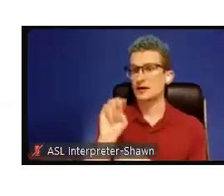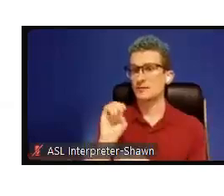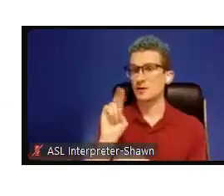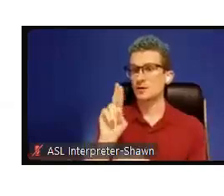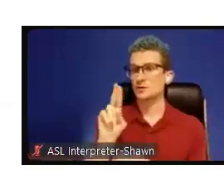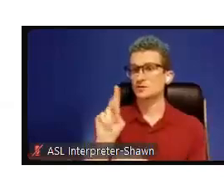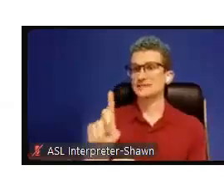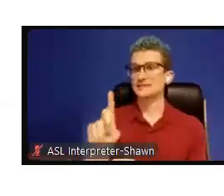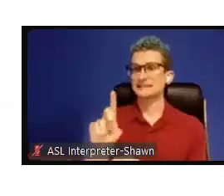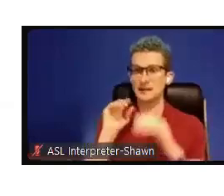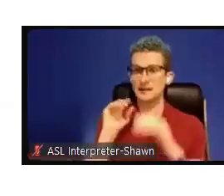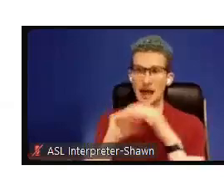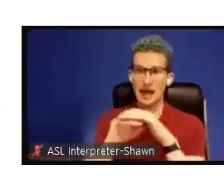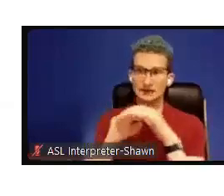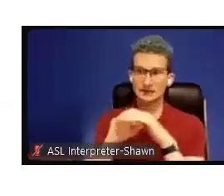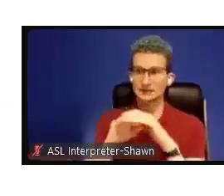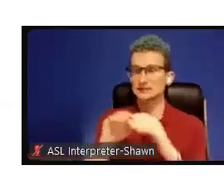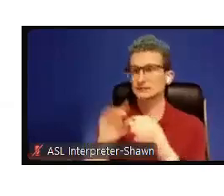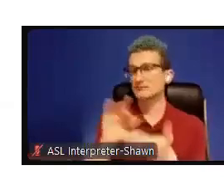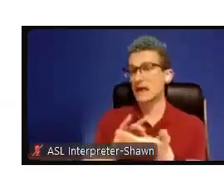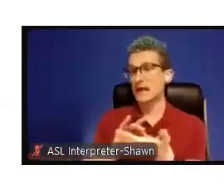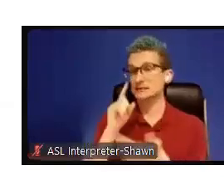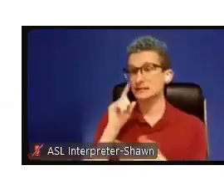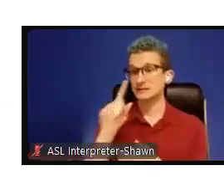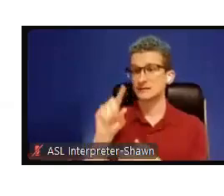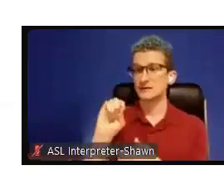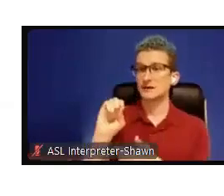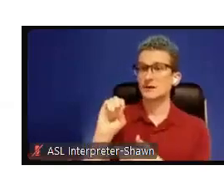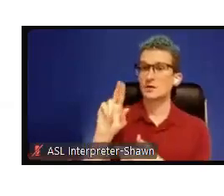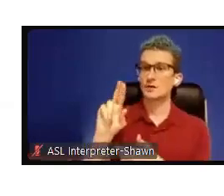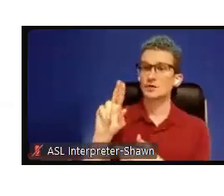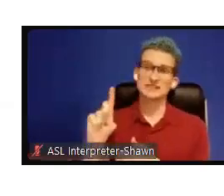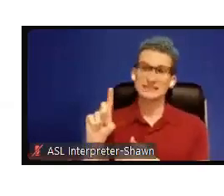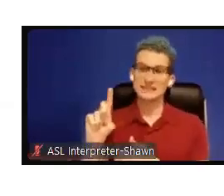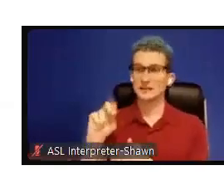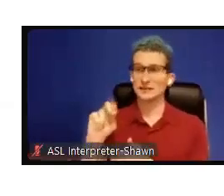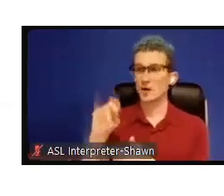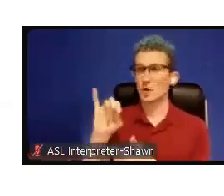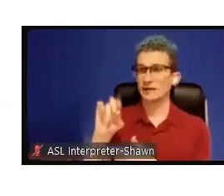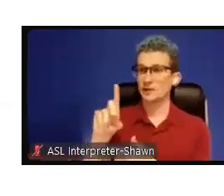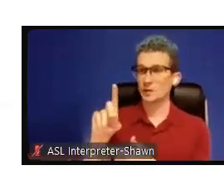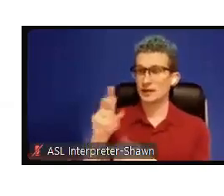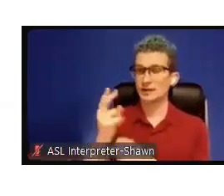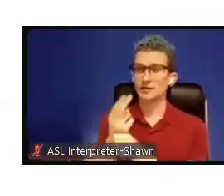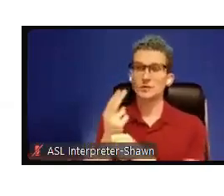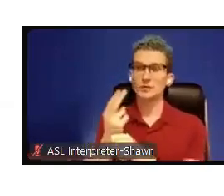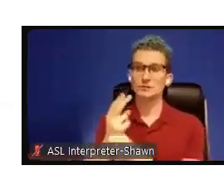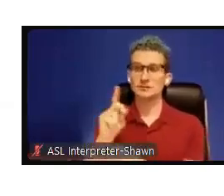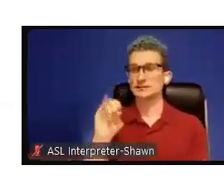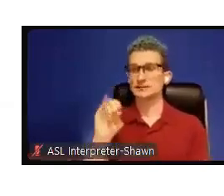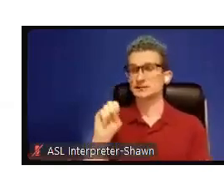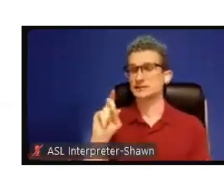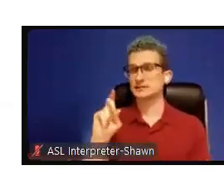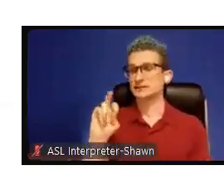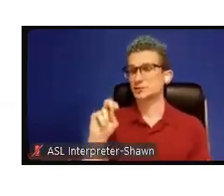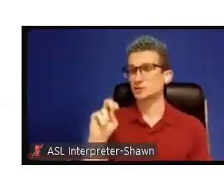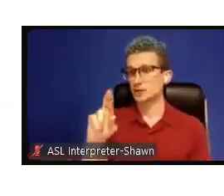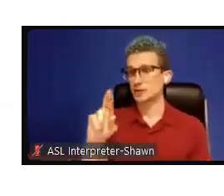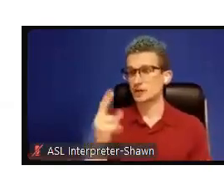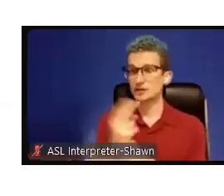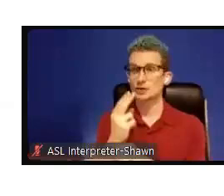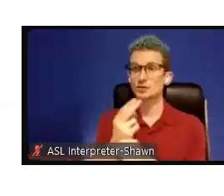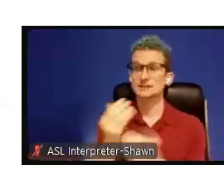is medications for opioid use disorder, utilizing a new data source, the PDMP, which is